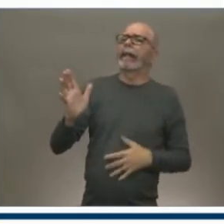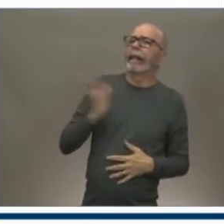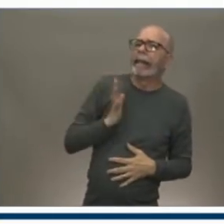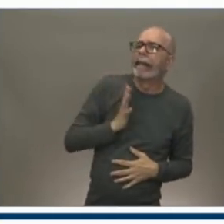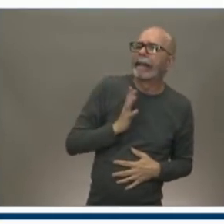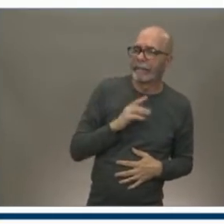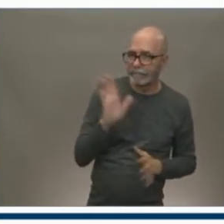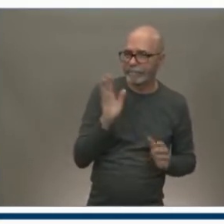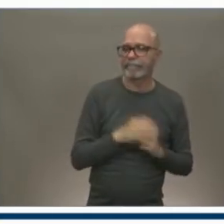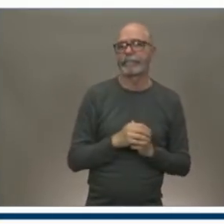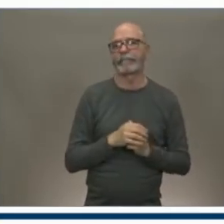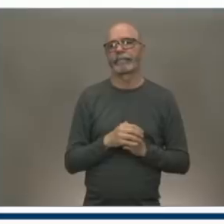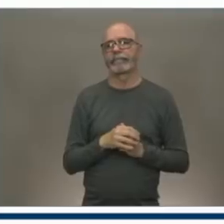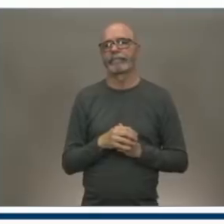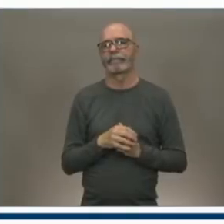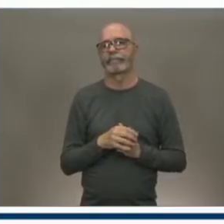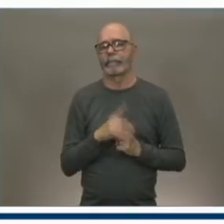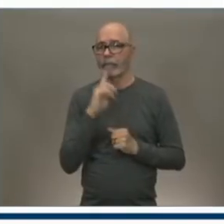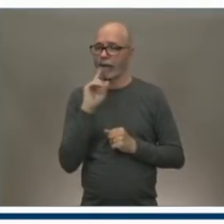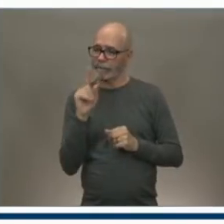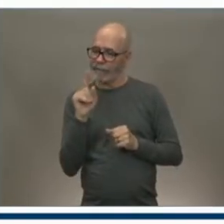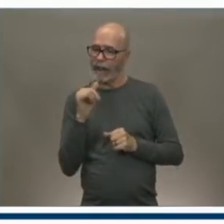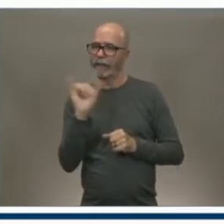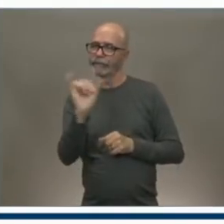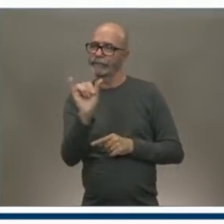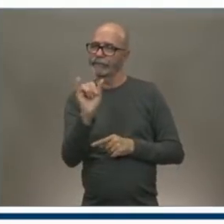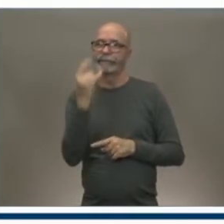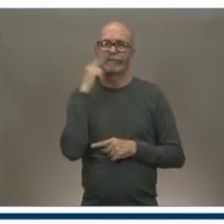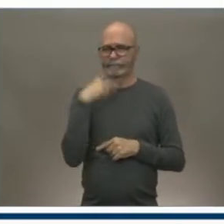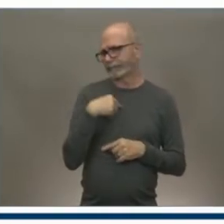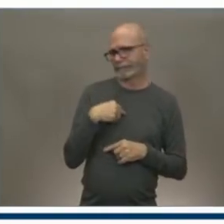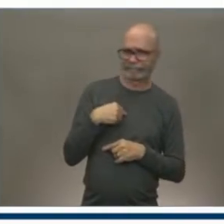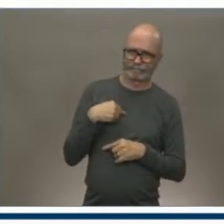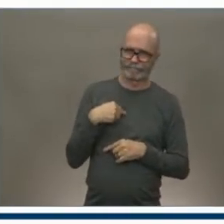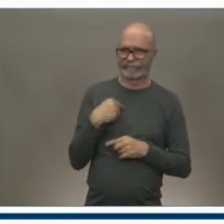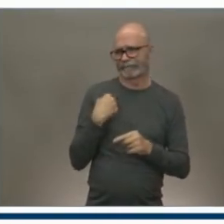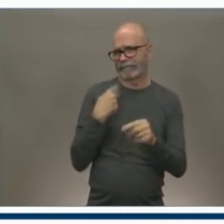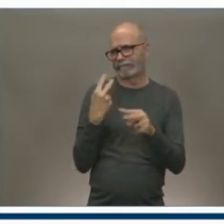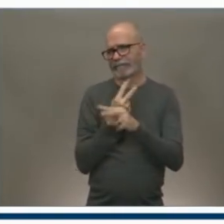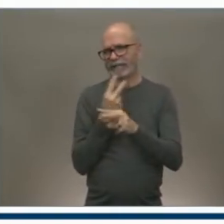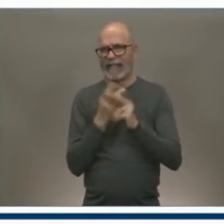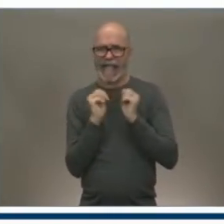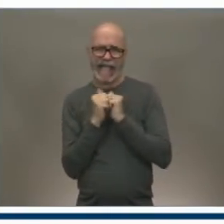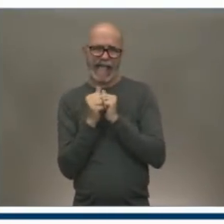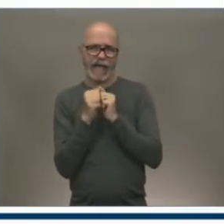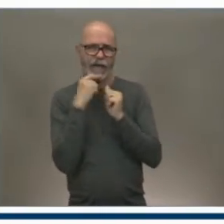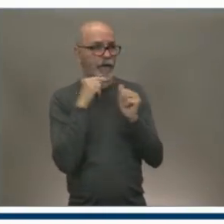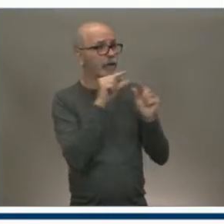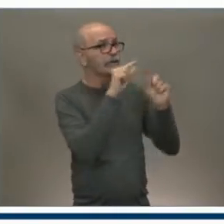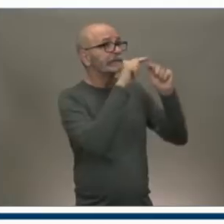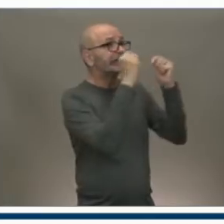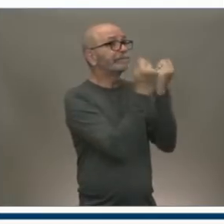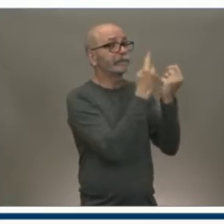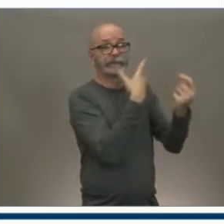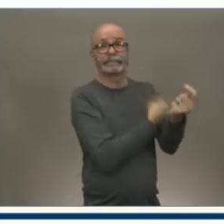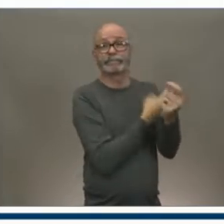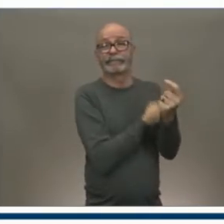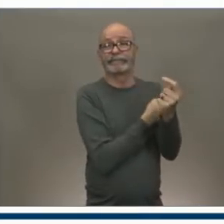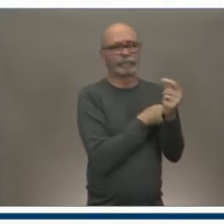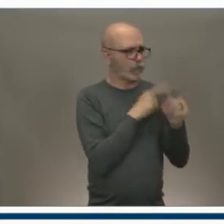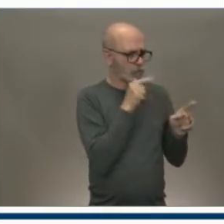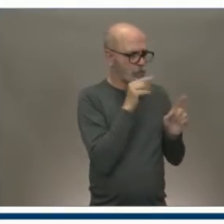as we work through the logistics of this, and the vaccine planning team has looked at this extensively, every time we take